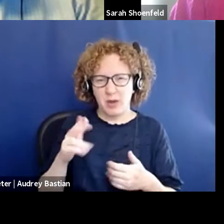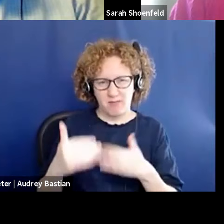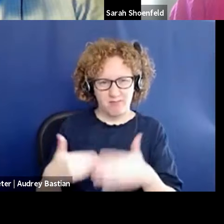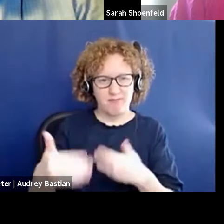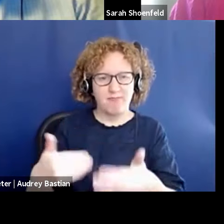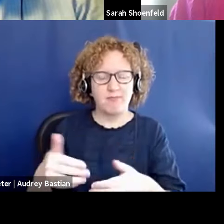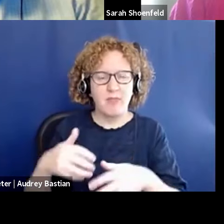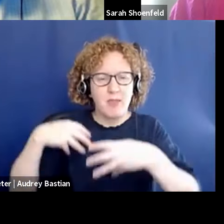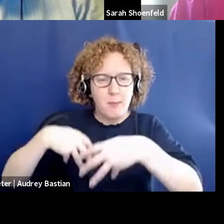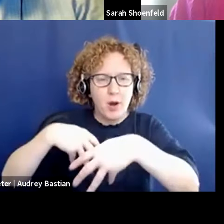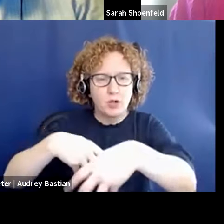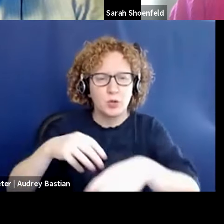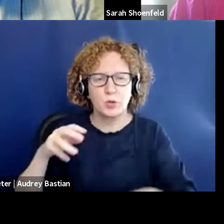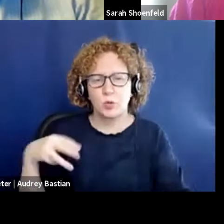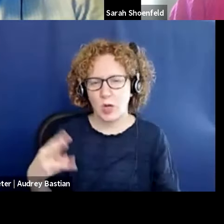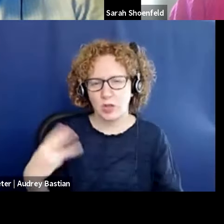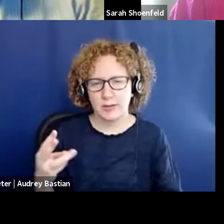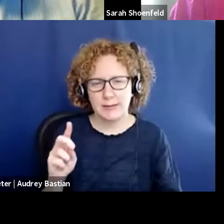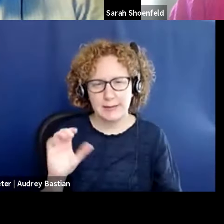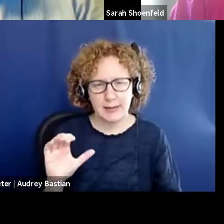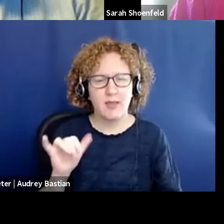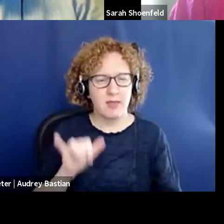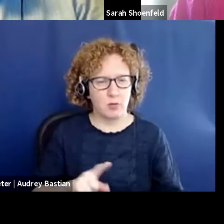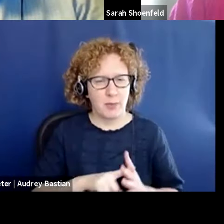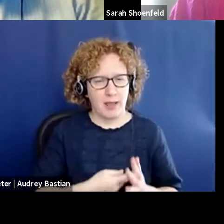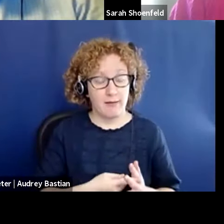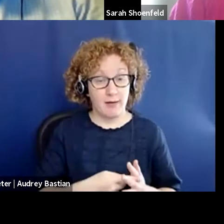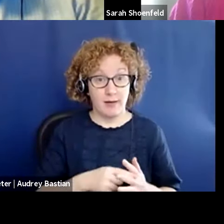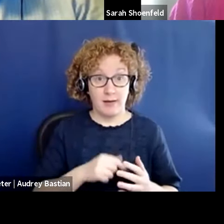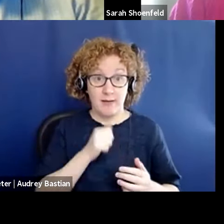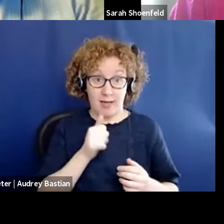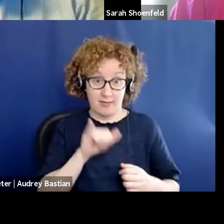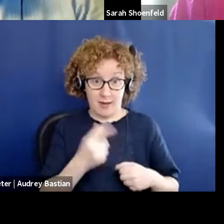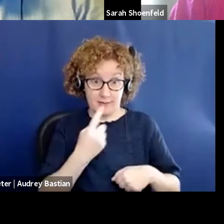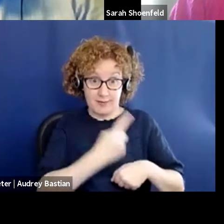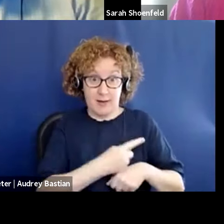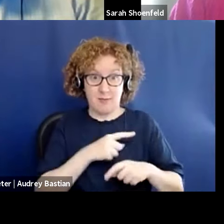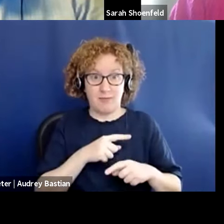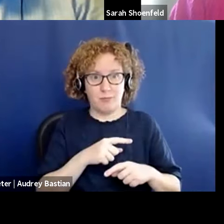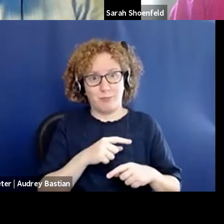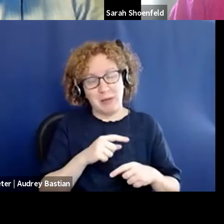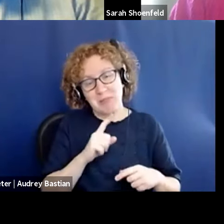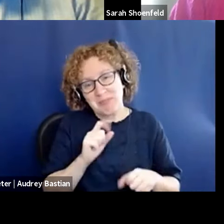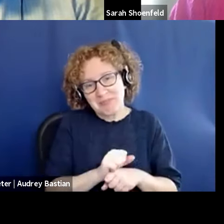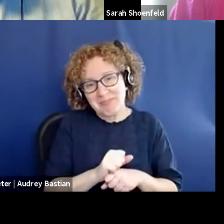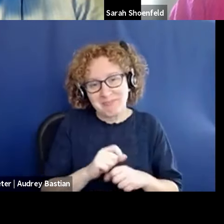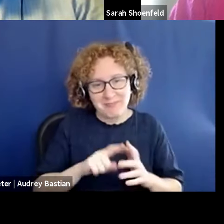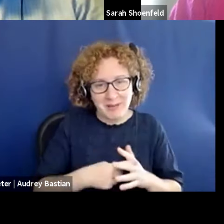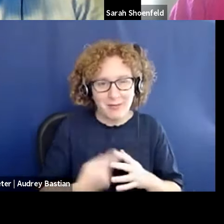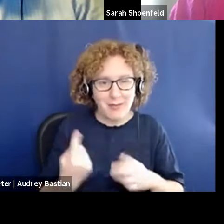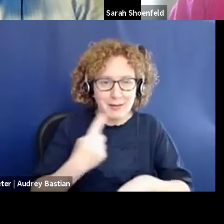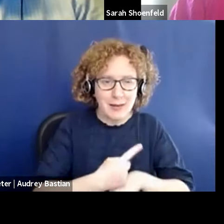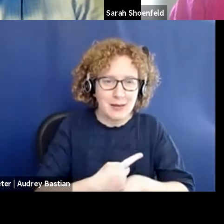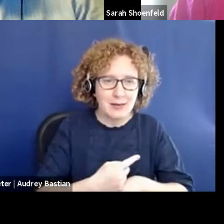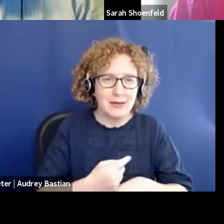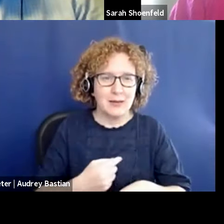1963 and the March on Washington. That's what, for me, that's what it began. It didn't begin that day, but, oh, I guess it did begin that day, but it didn't blossom